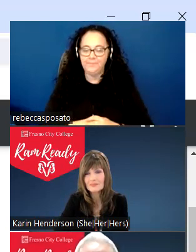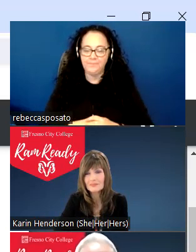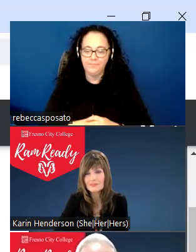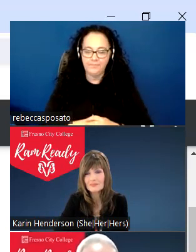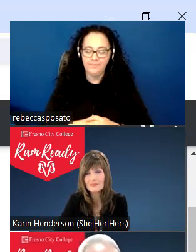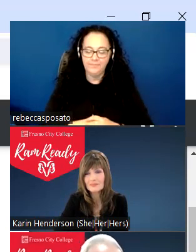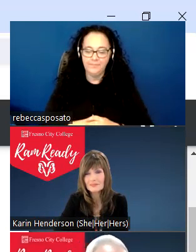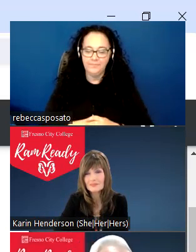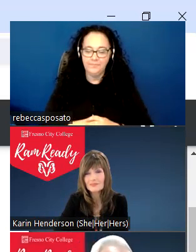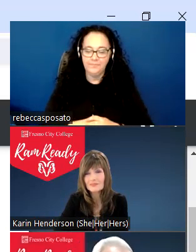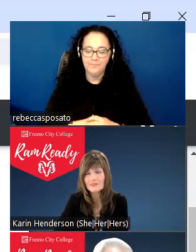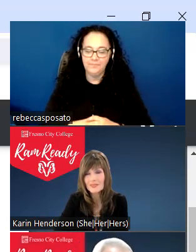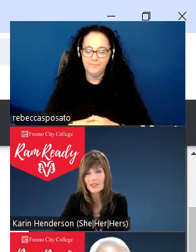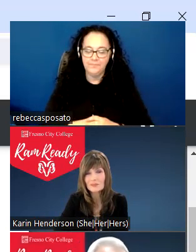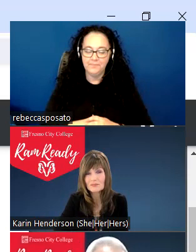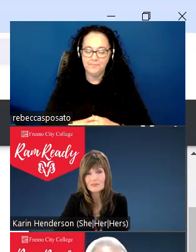major.